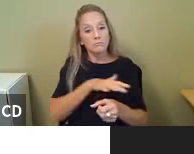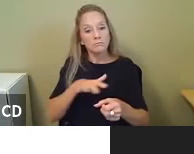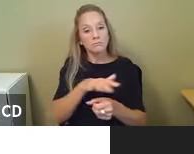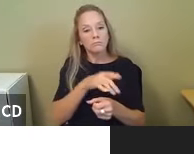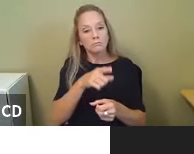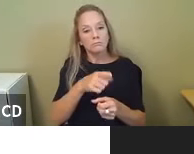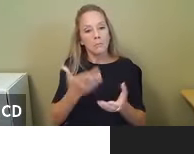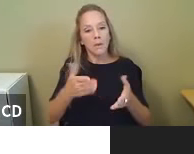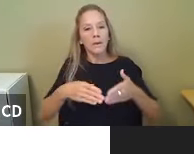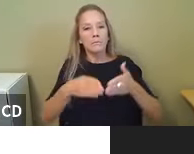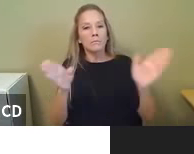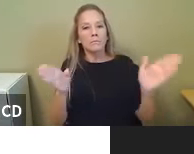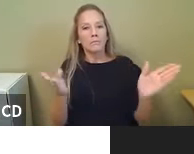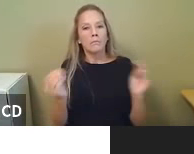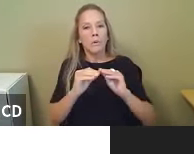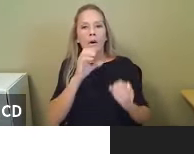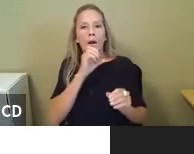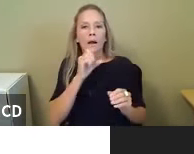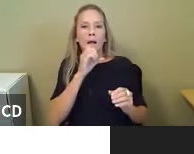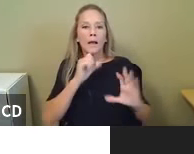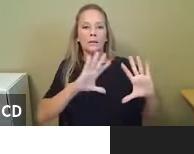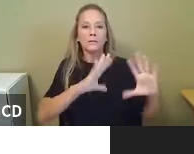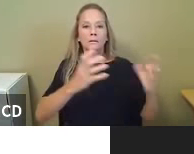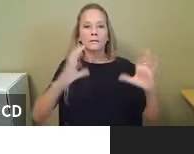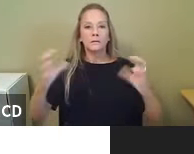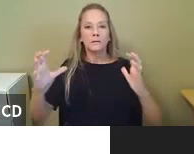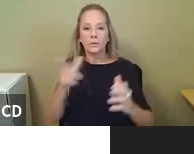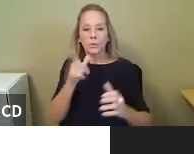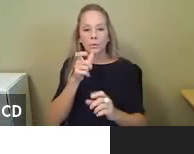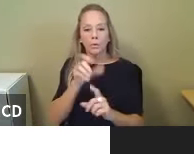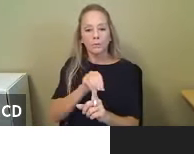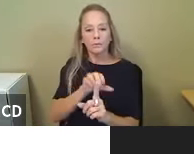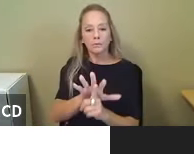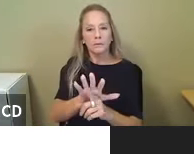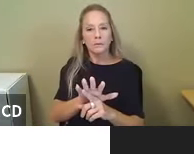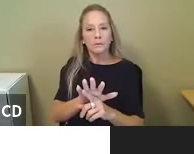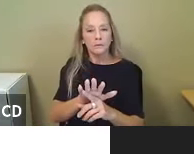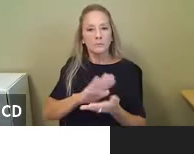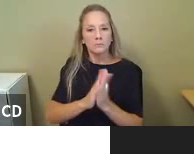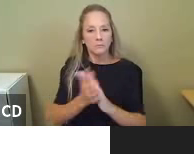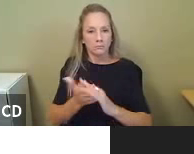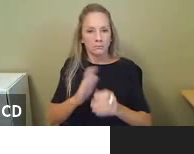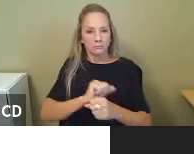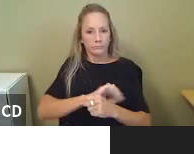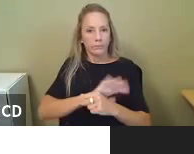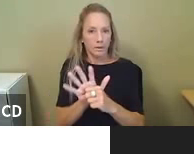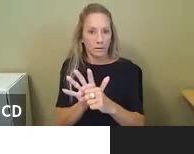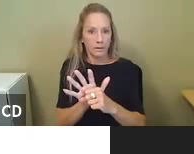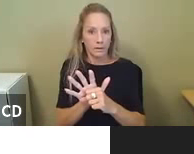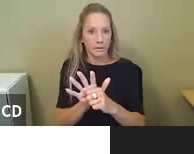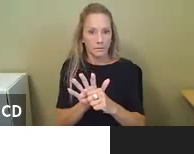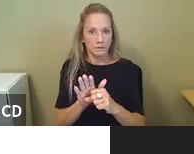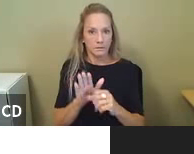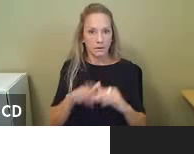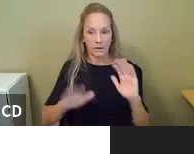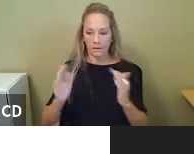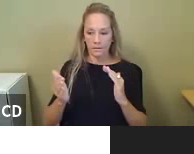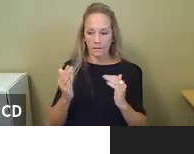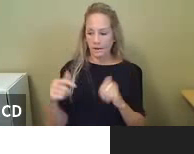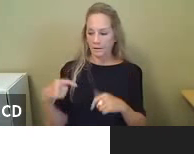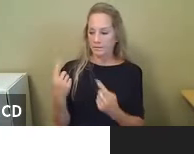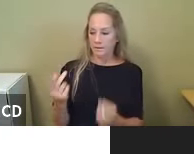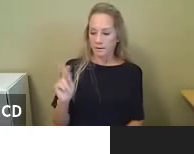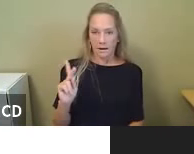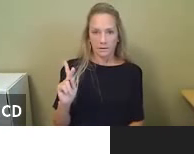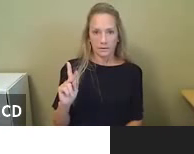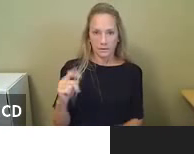age population of those being infected than what we're seeing just in the last few weeks in Knox County. And so the idea